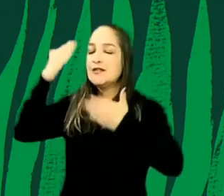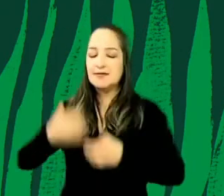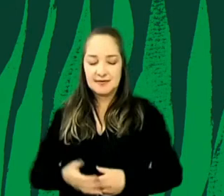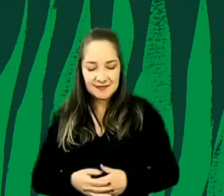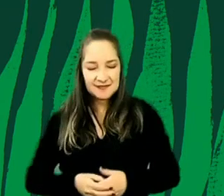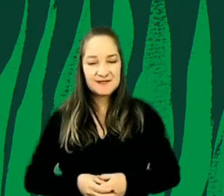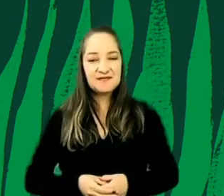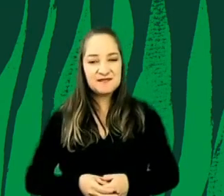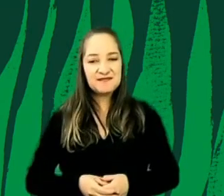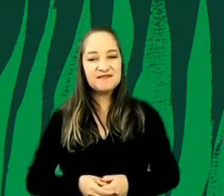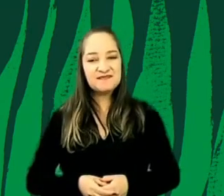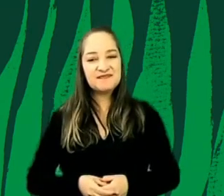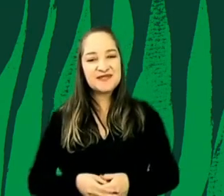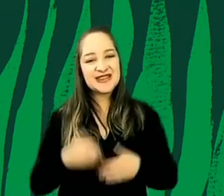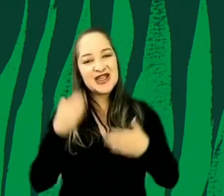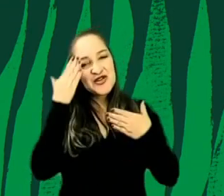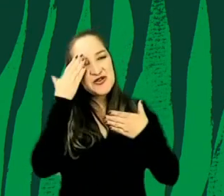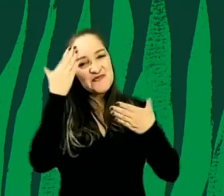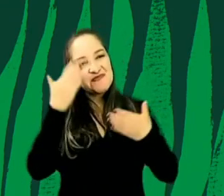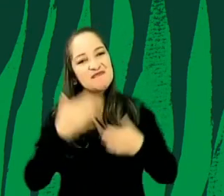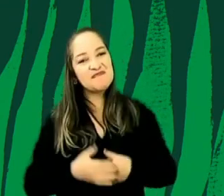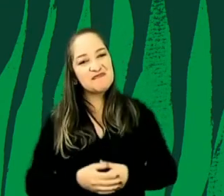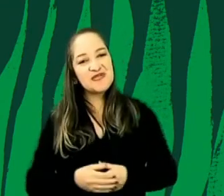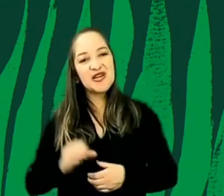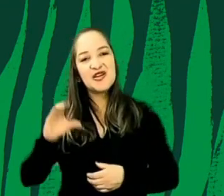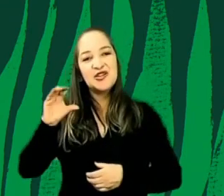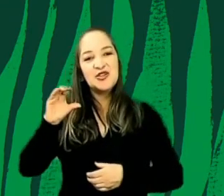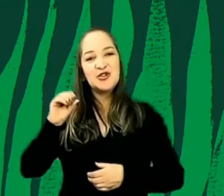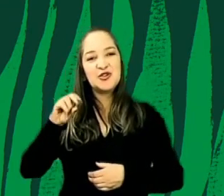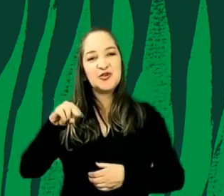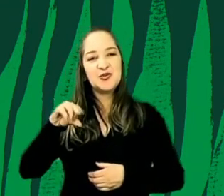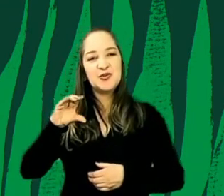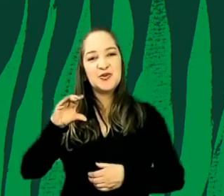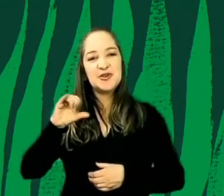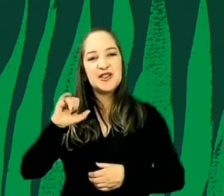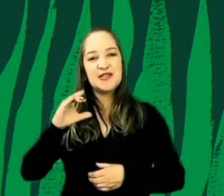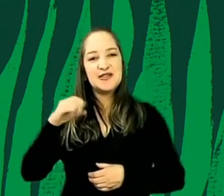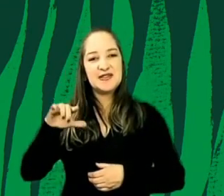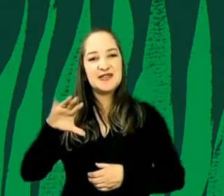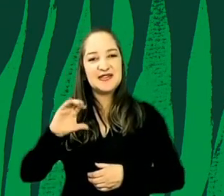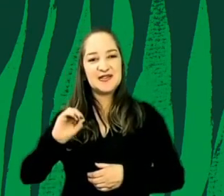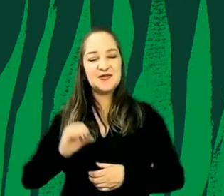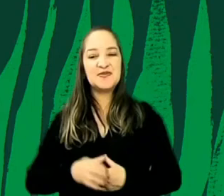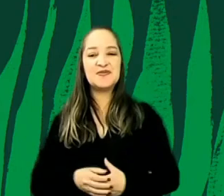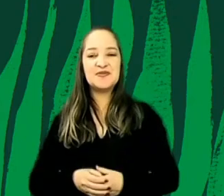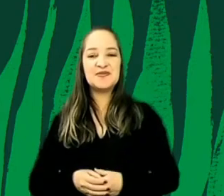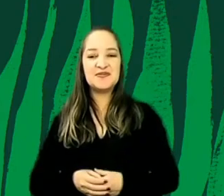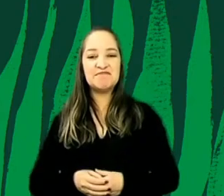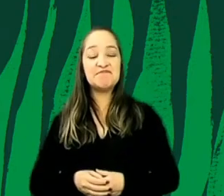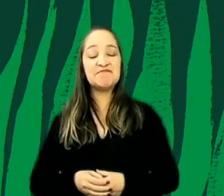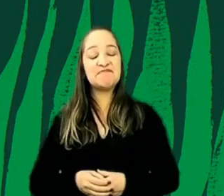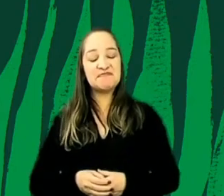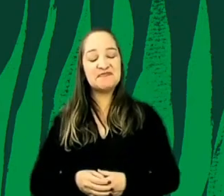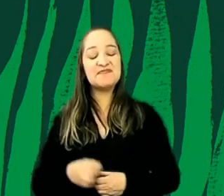Muito obrigada, Alice Walker. Thank you, Alice Walker. Conceição, please. I also